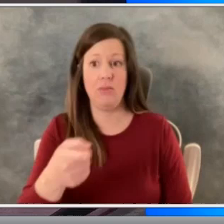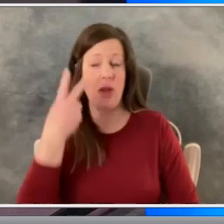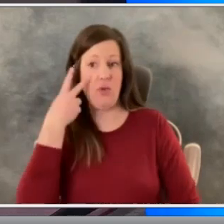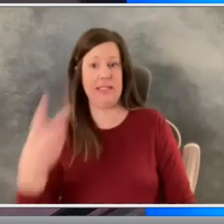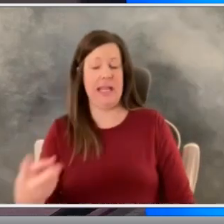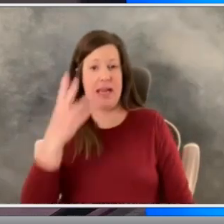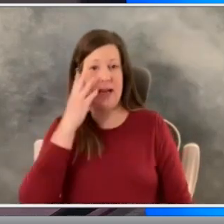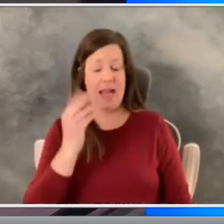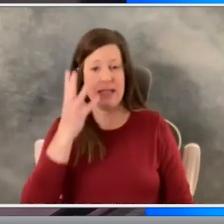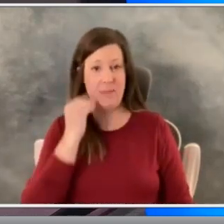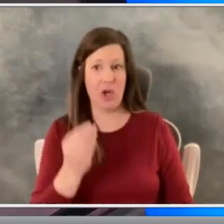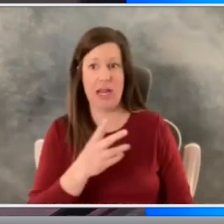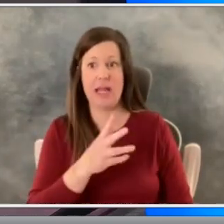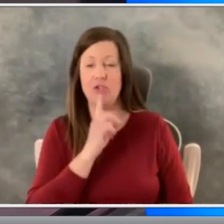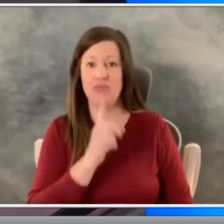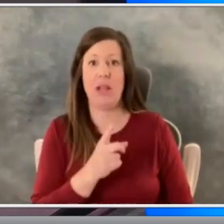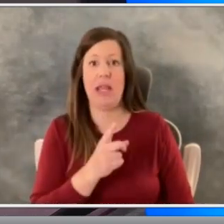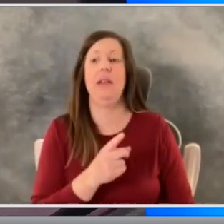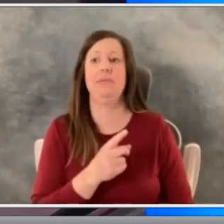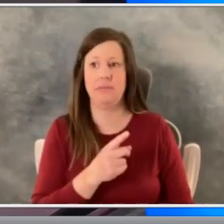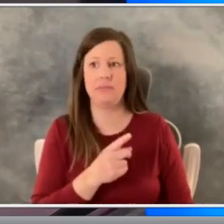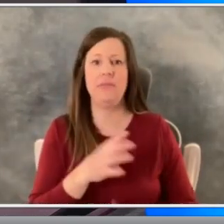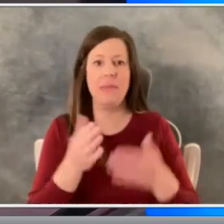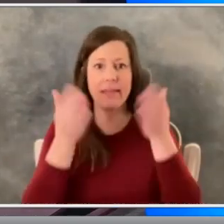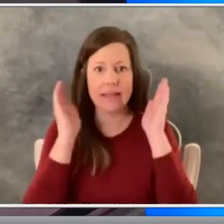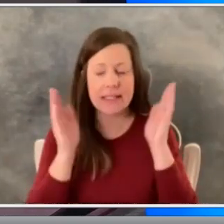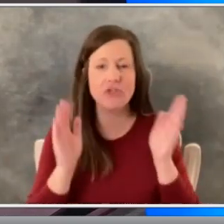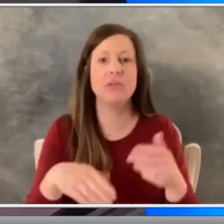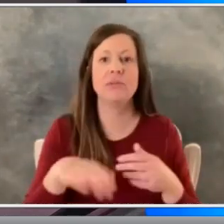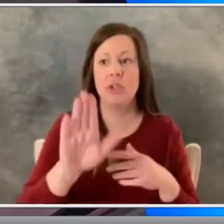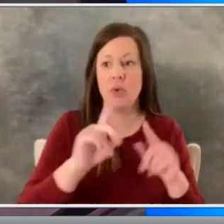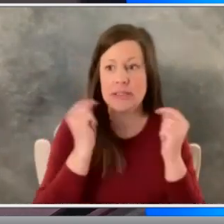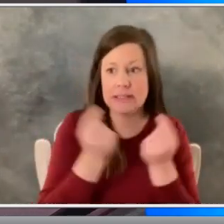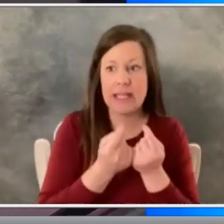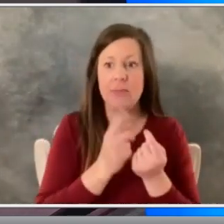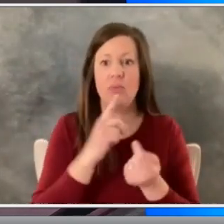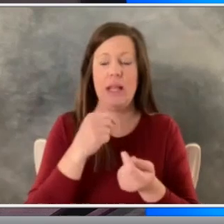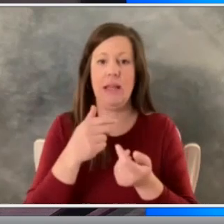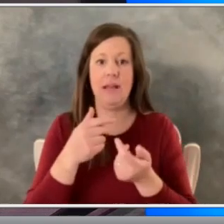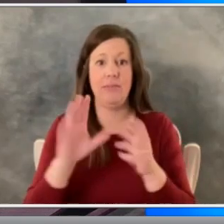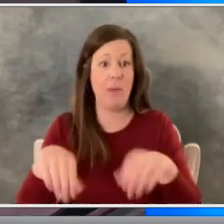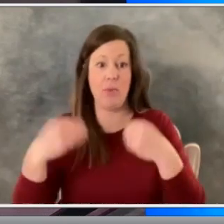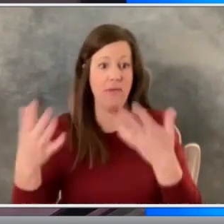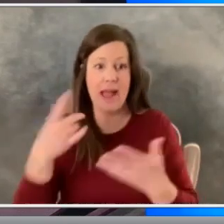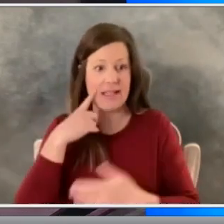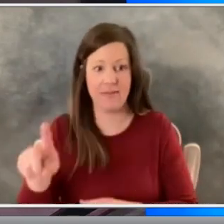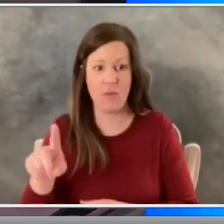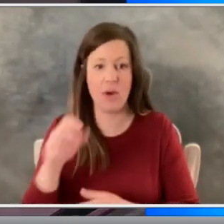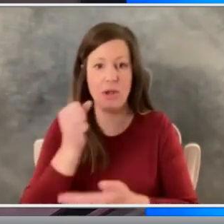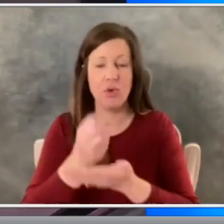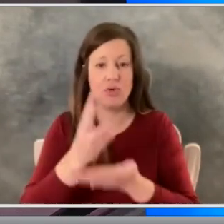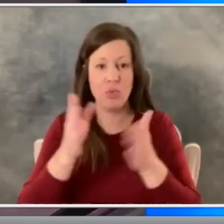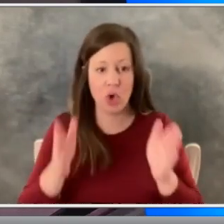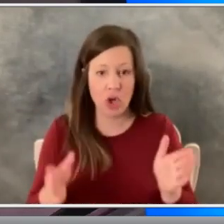attention that you give to each family, you and your team, as social workers, as well as everything else you do. I mean, my mom